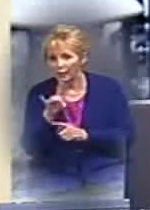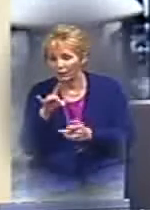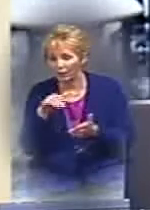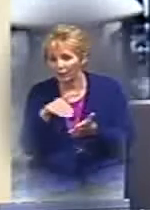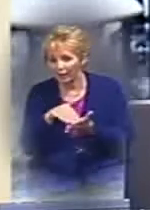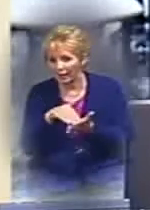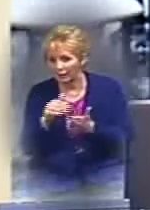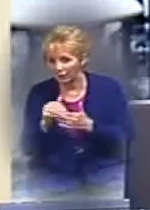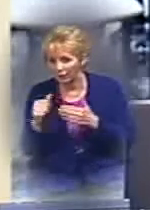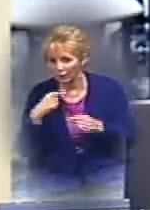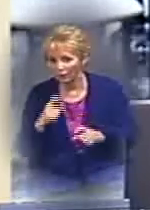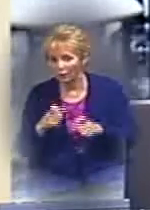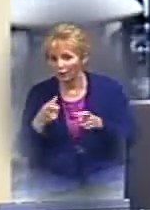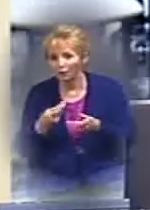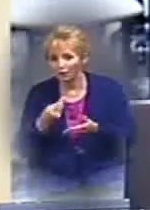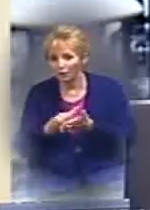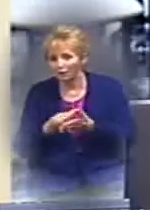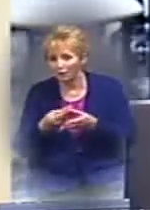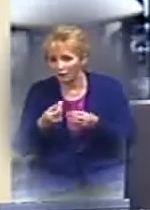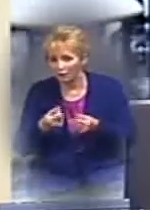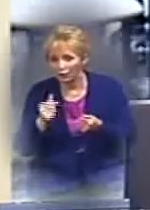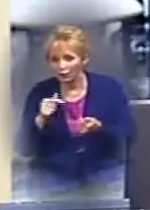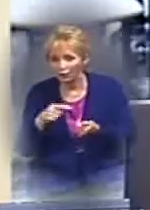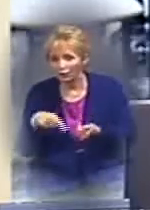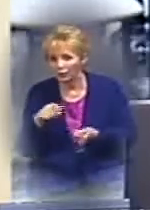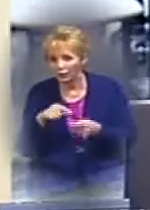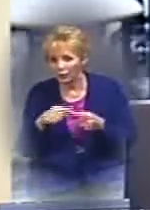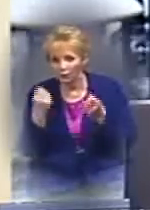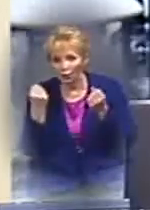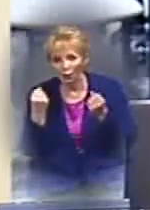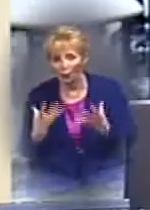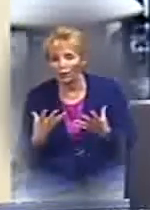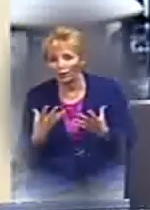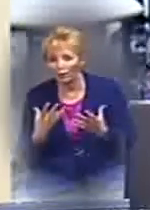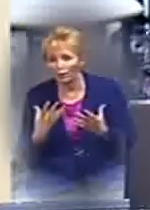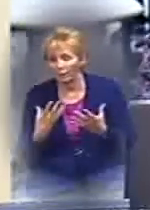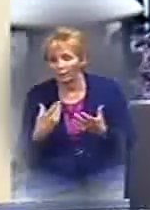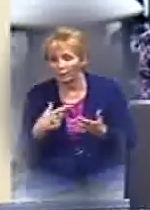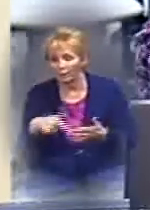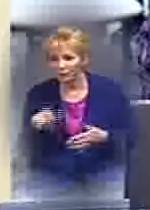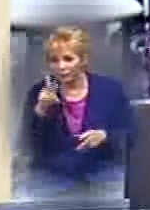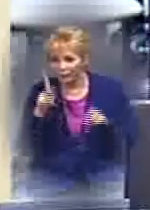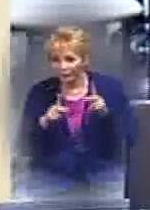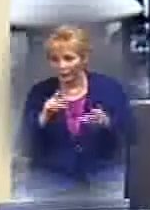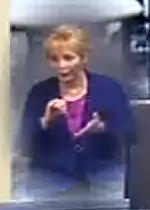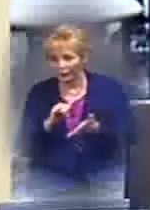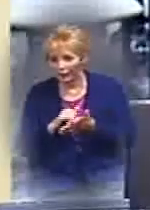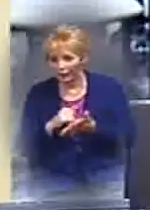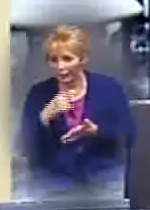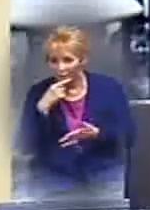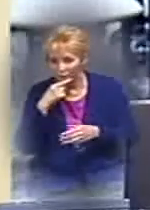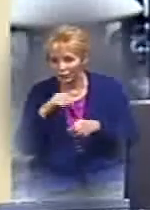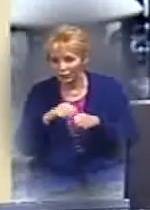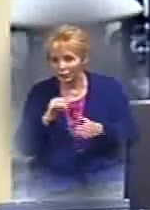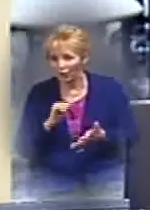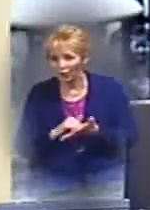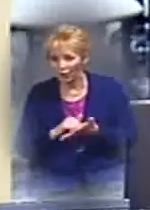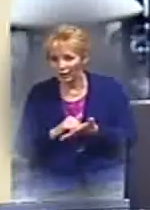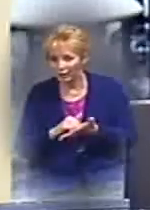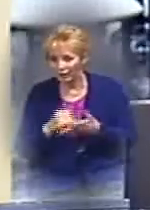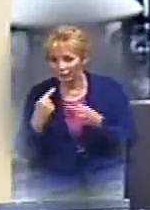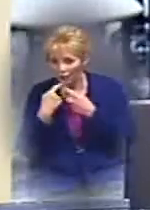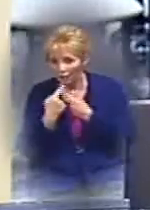$258,000, and we've provided funding to quite a few of the people that were mentioned in the